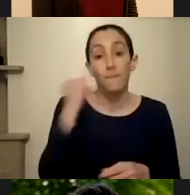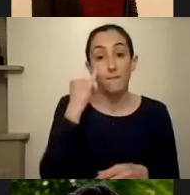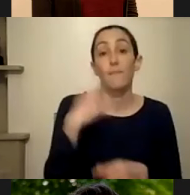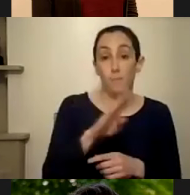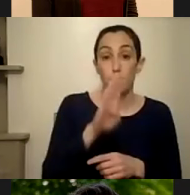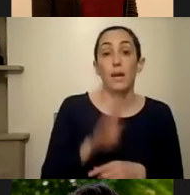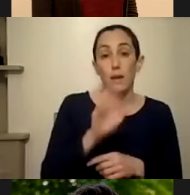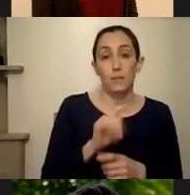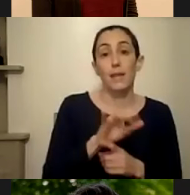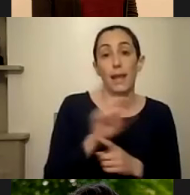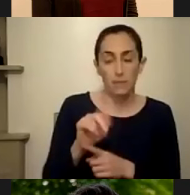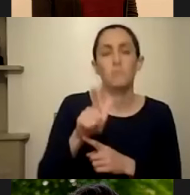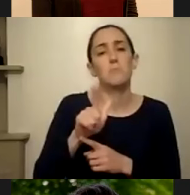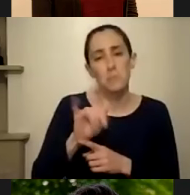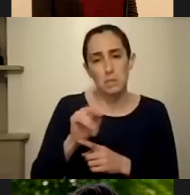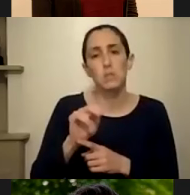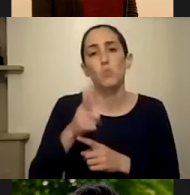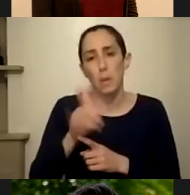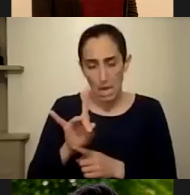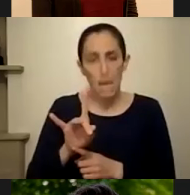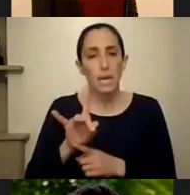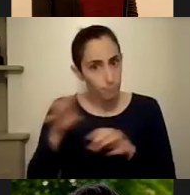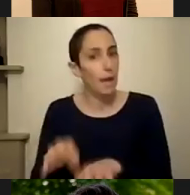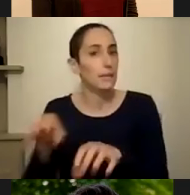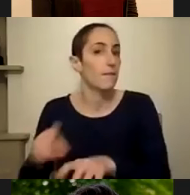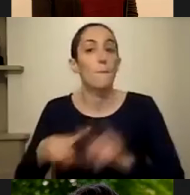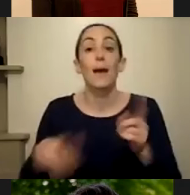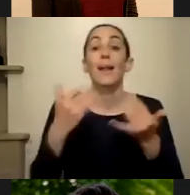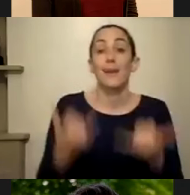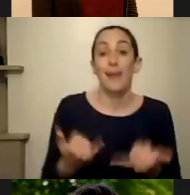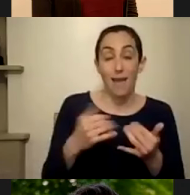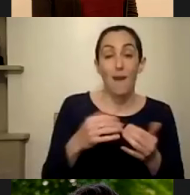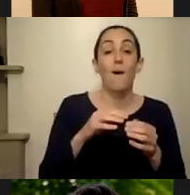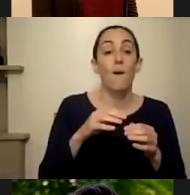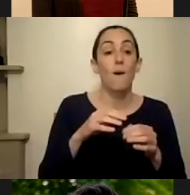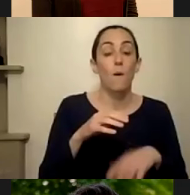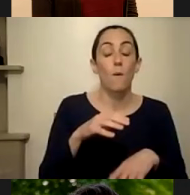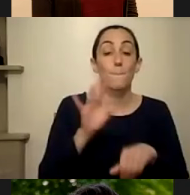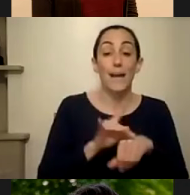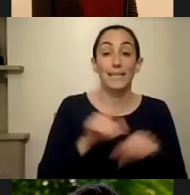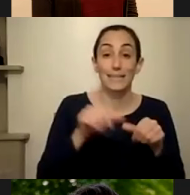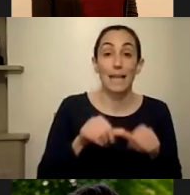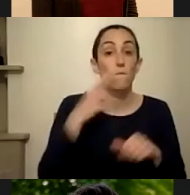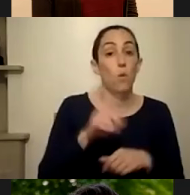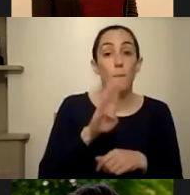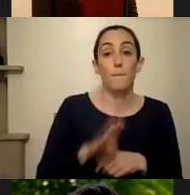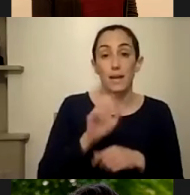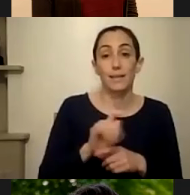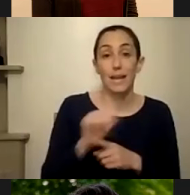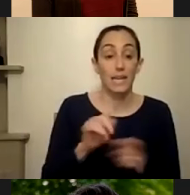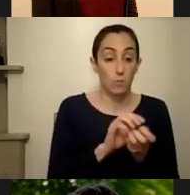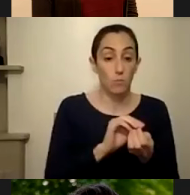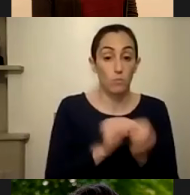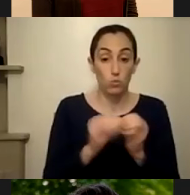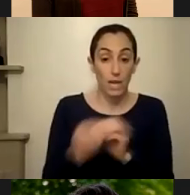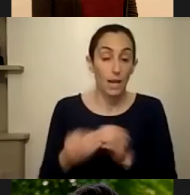do the same experiments, but with a mutated binding site for the beta catenin, the beta catenin no longer to activate